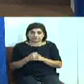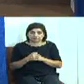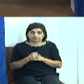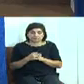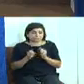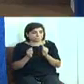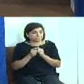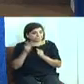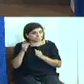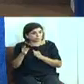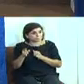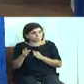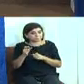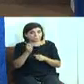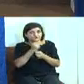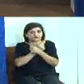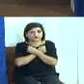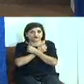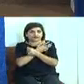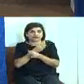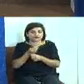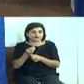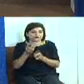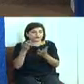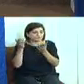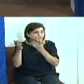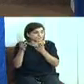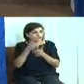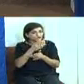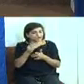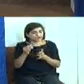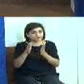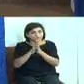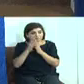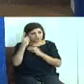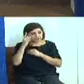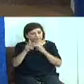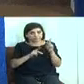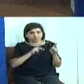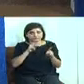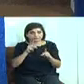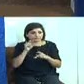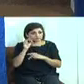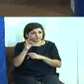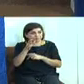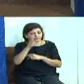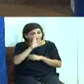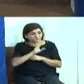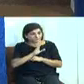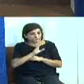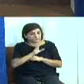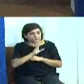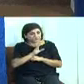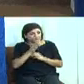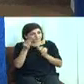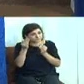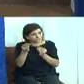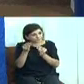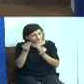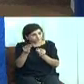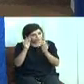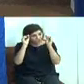Will you love, serve, and pray for these people of God, nourishing them with the teachings,